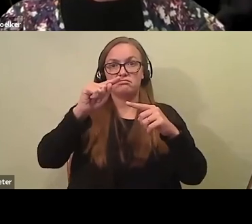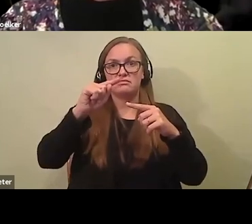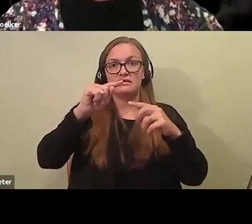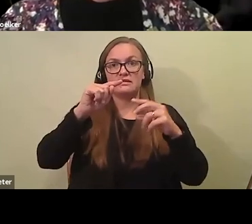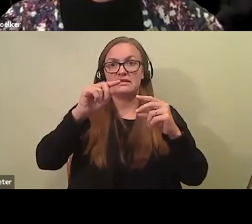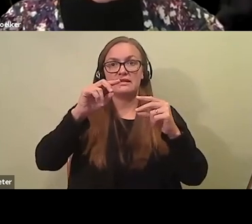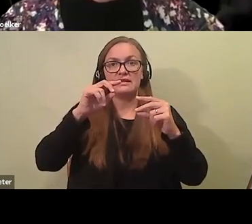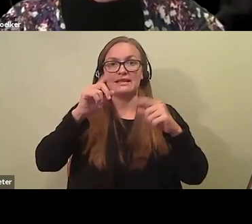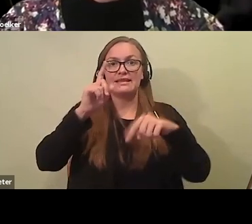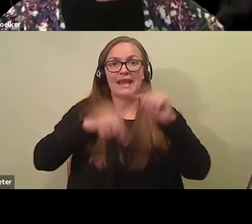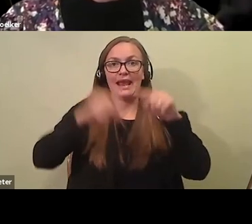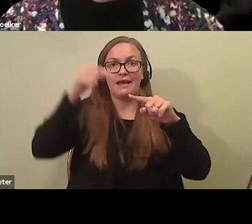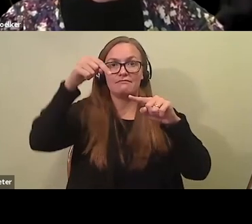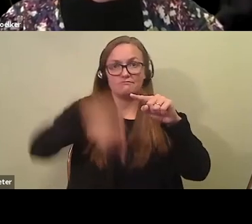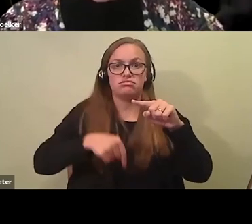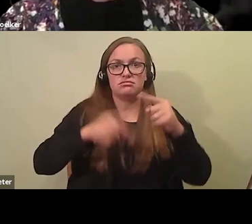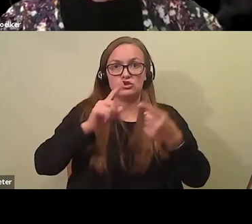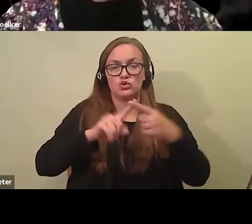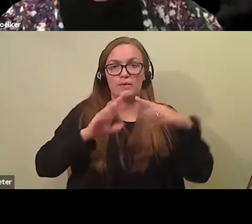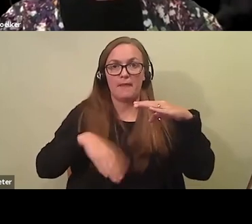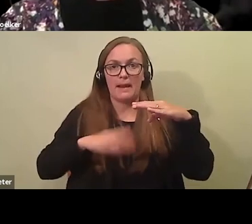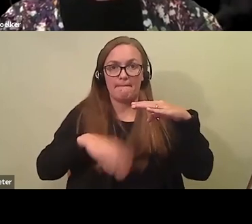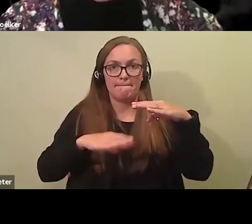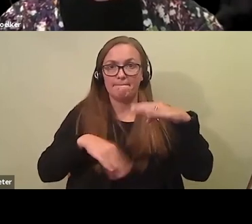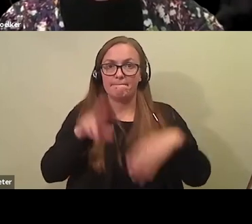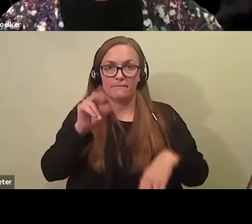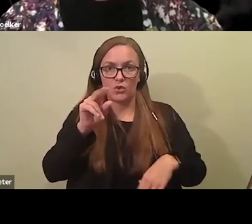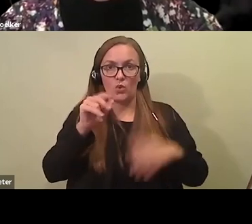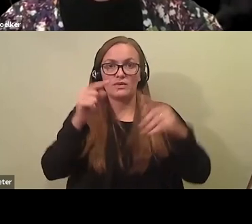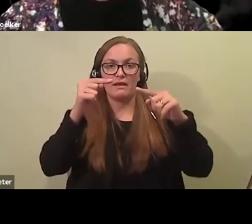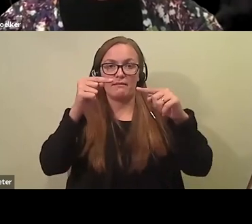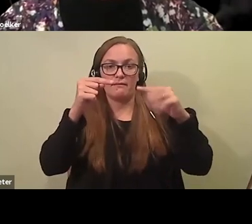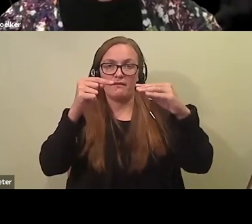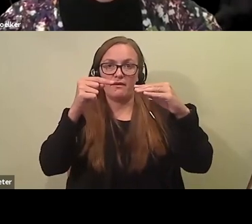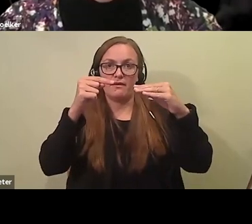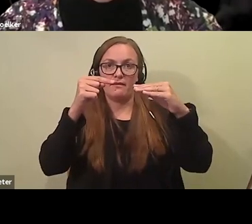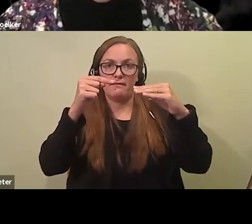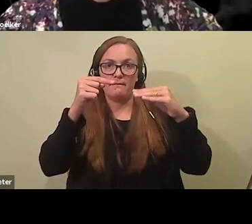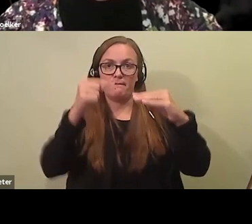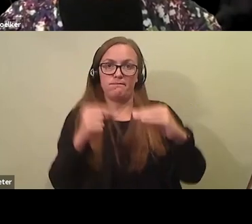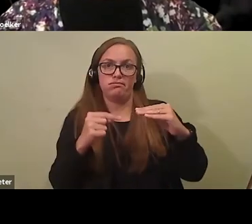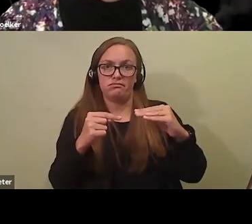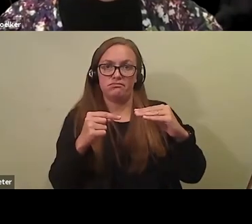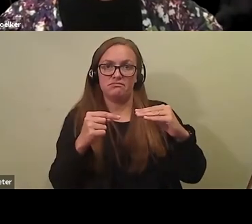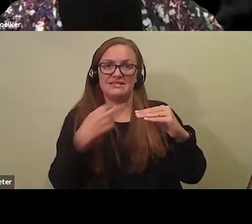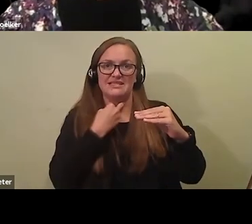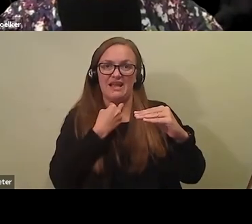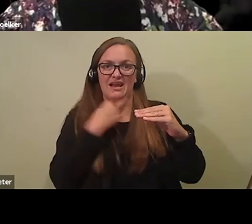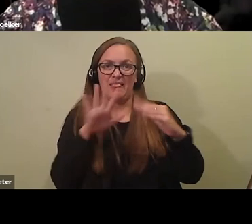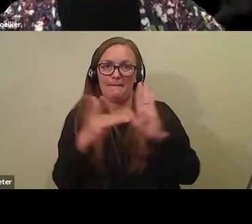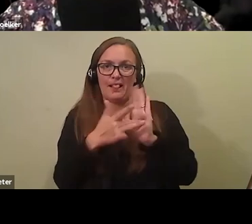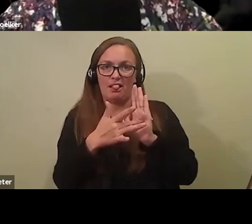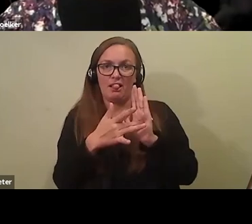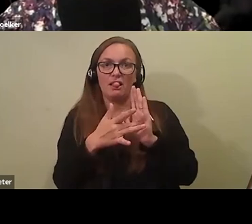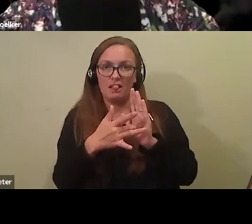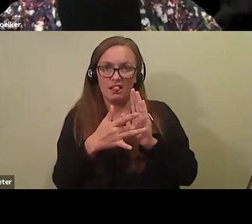they cannot come down back to the ground floor. They go to the second floor. and they get stuck there. So the other